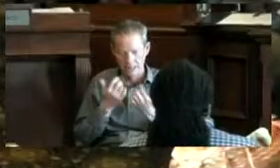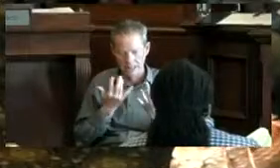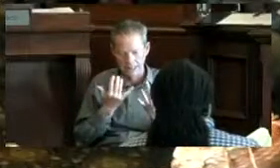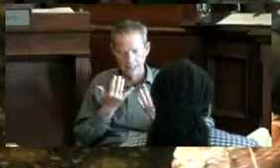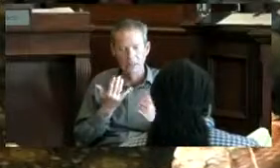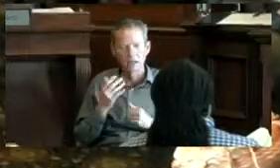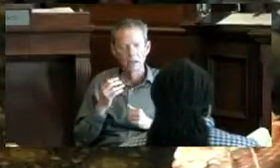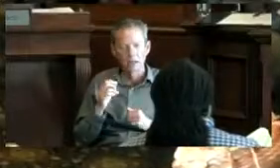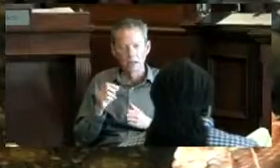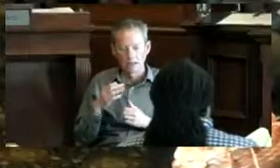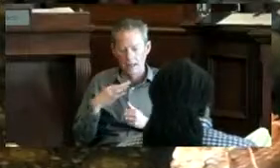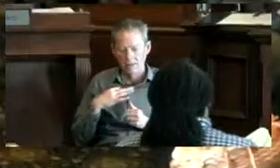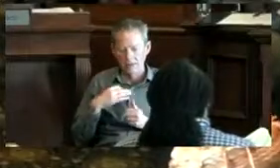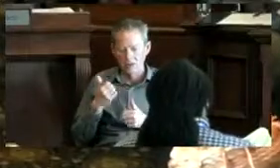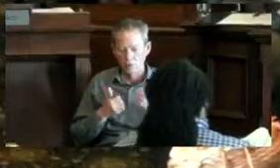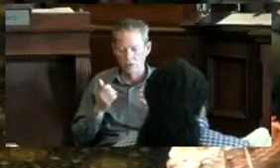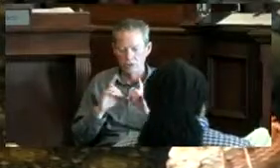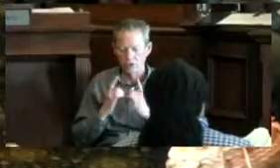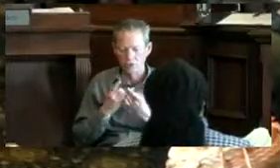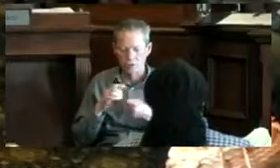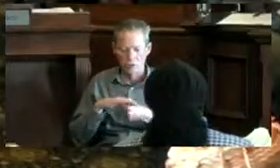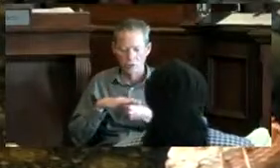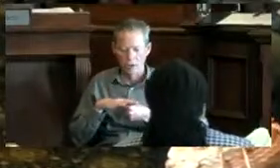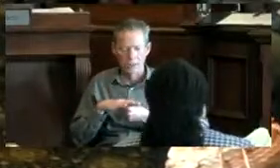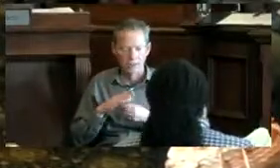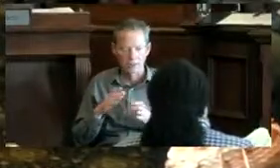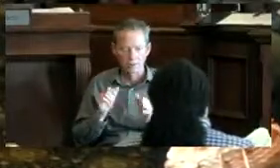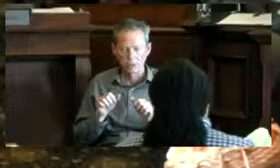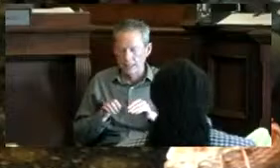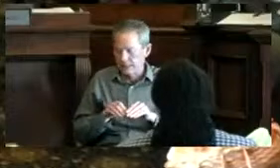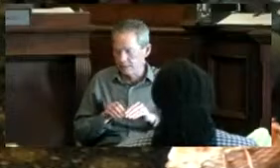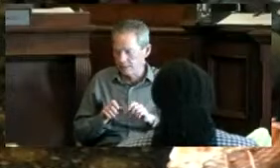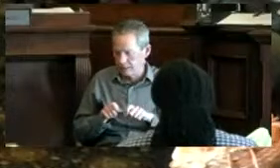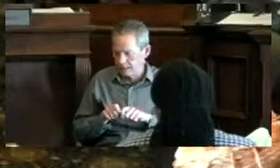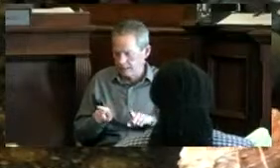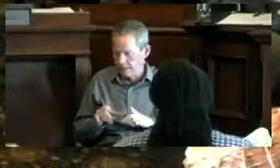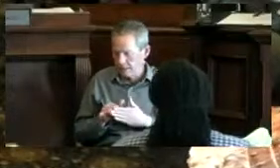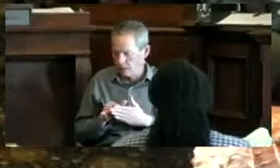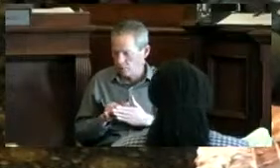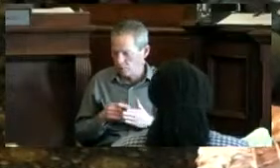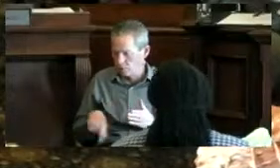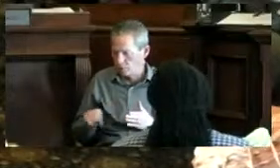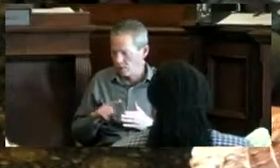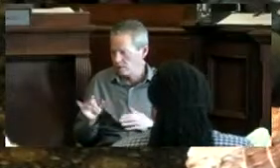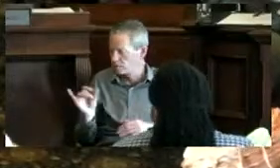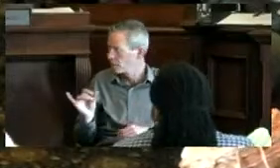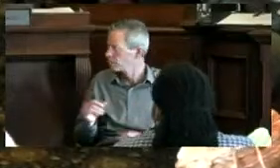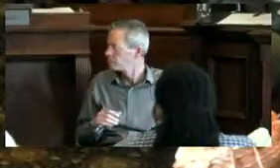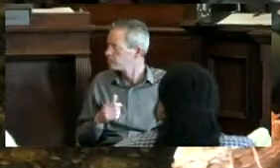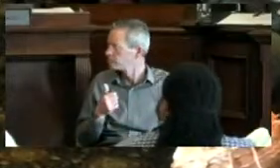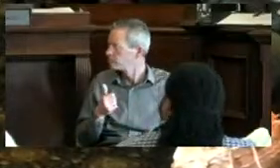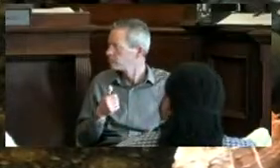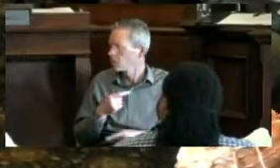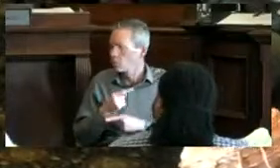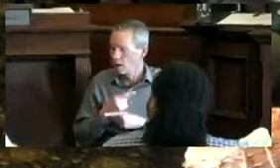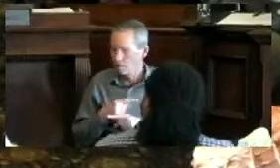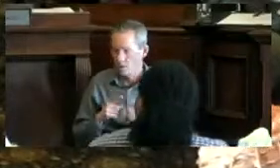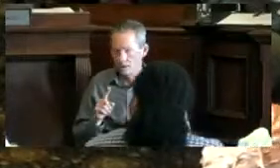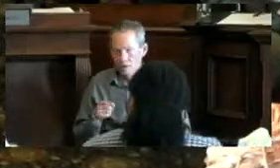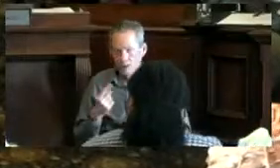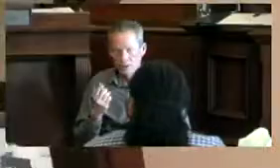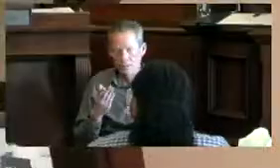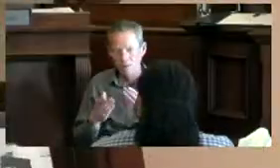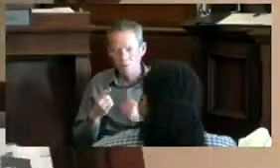applications, and in which district they're located in. So we can send that resource over as well. Right, but just